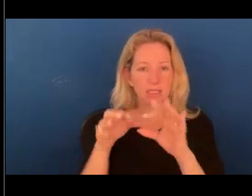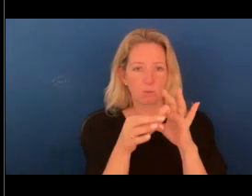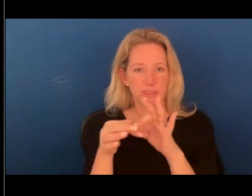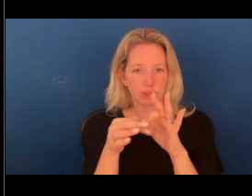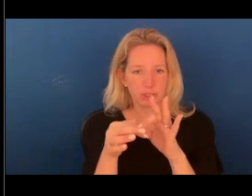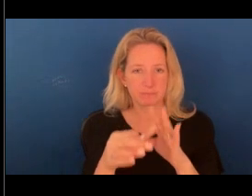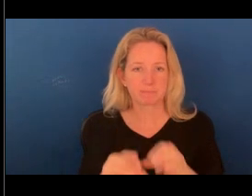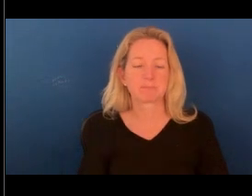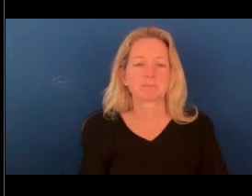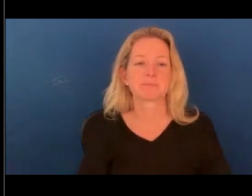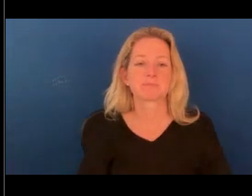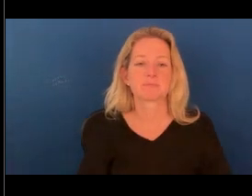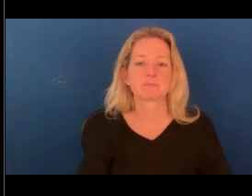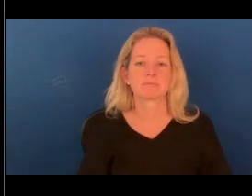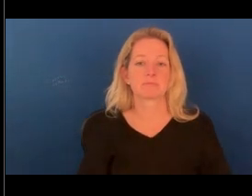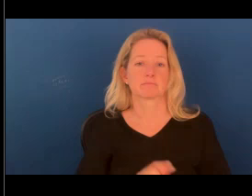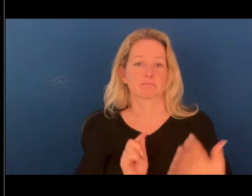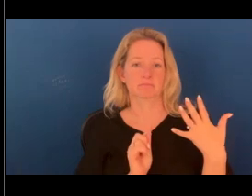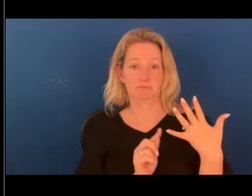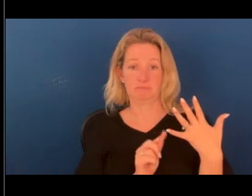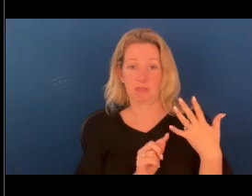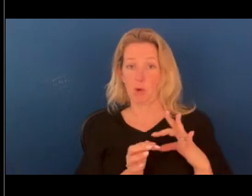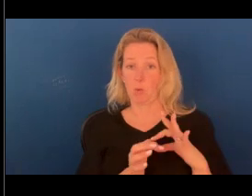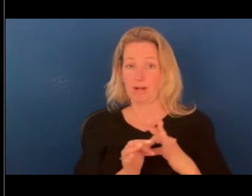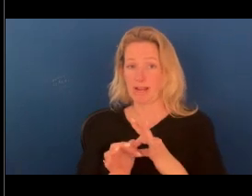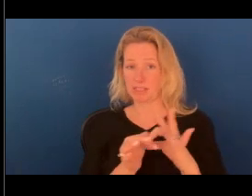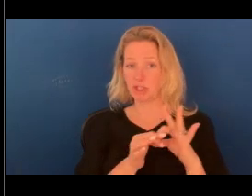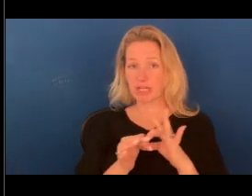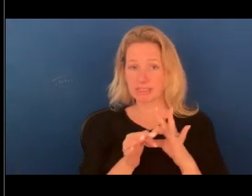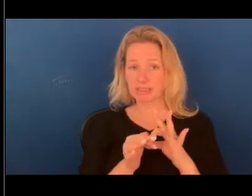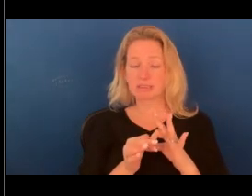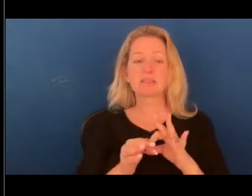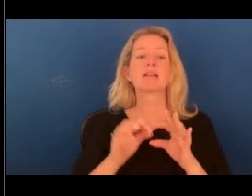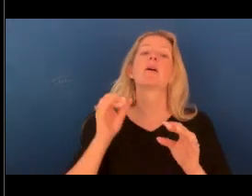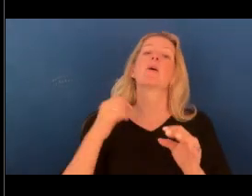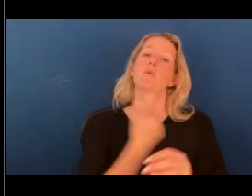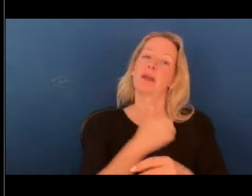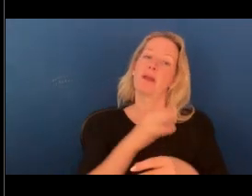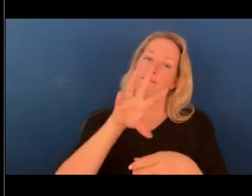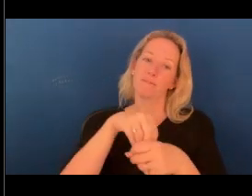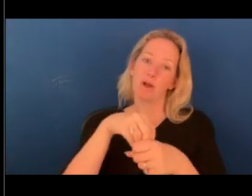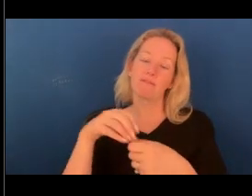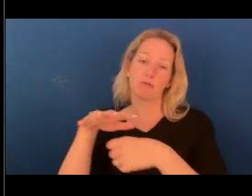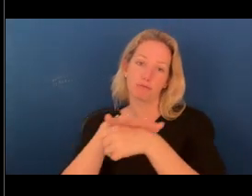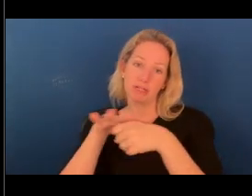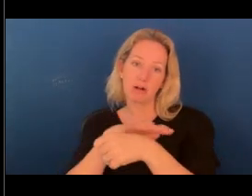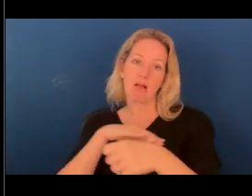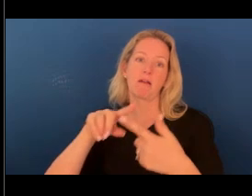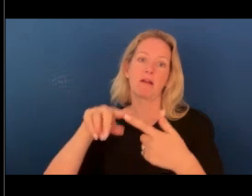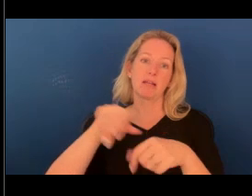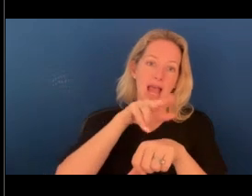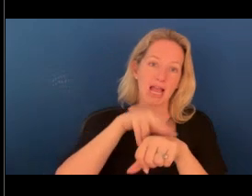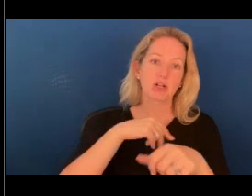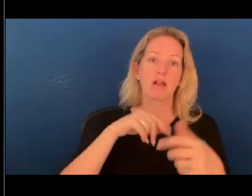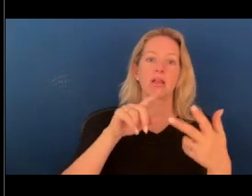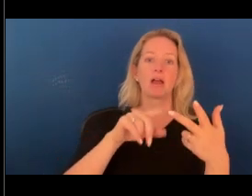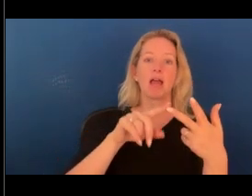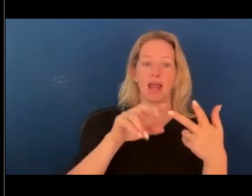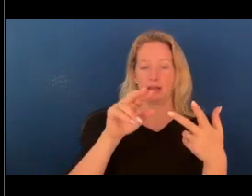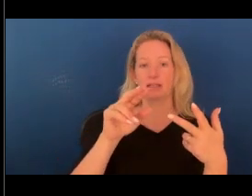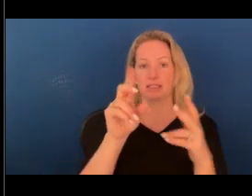the coordination function, we're involved in marine debris coordination work at the regional, national, and with NOAA, OIA, and Department of